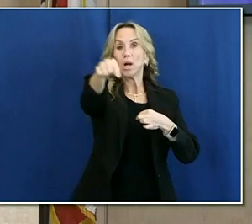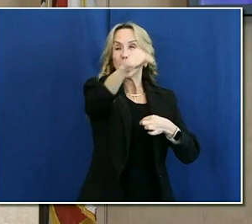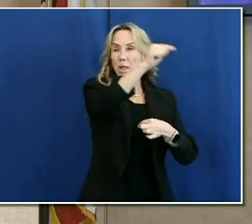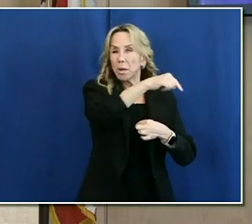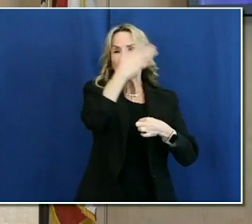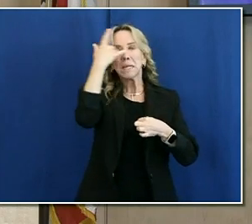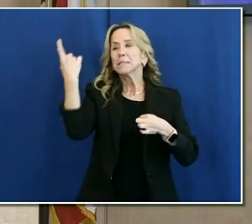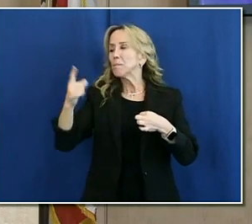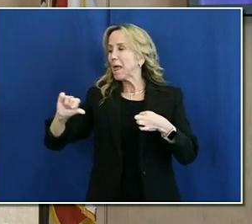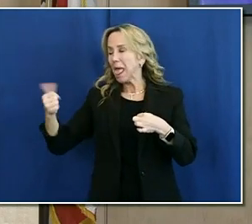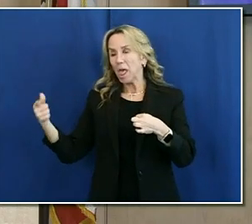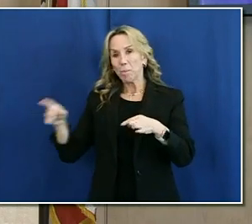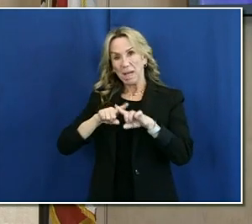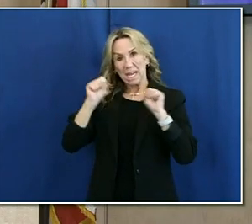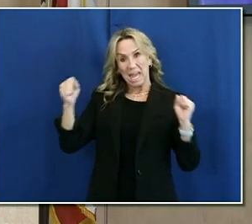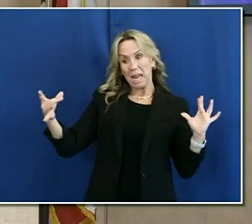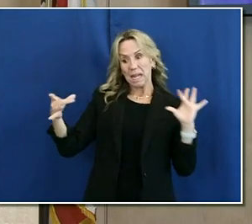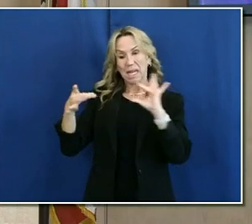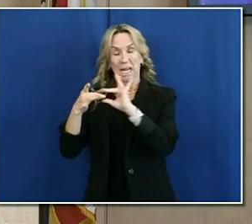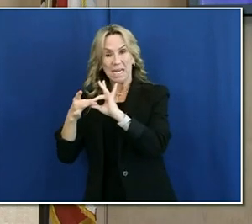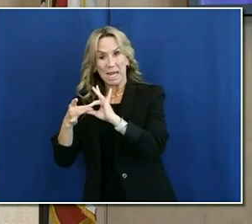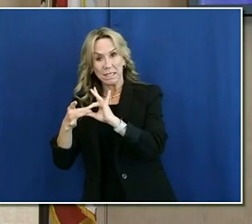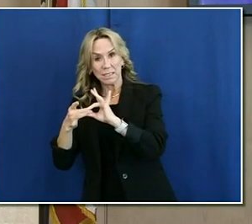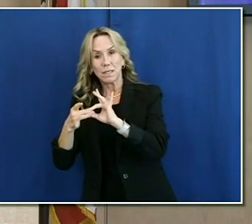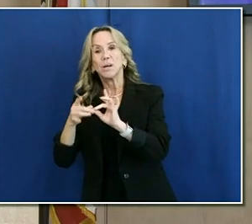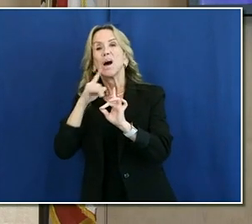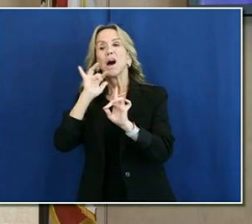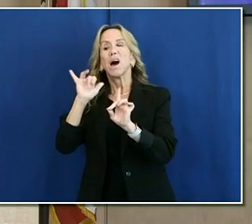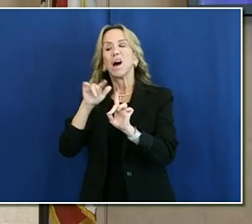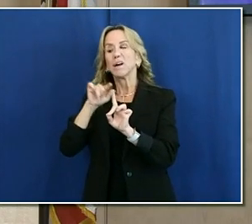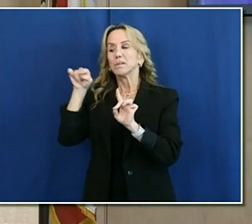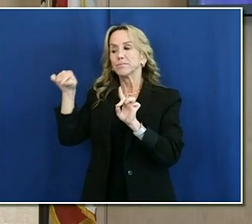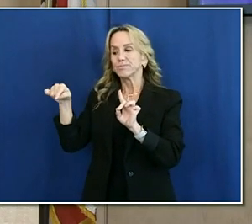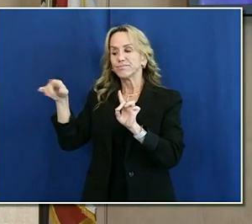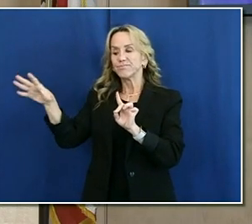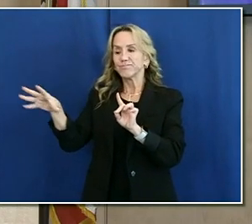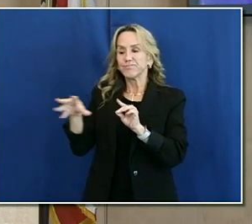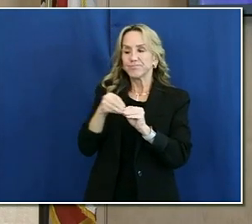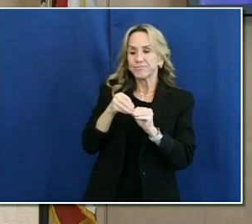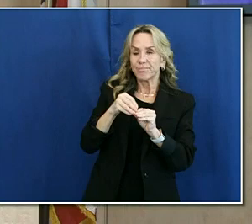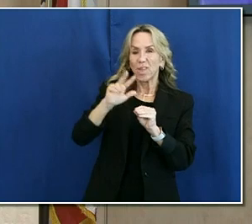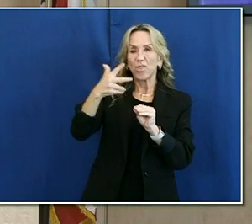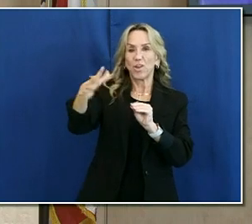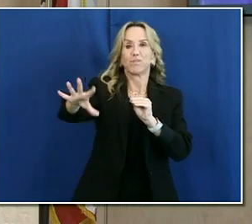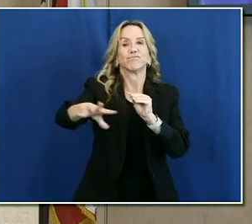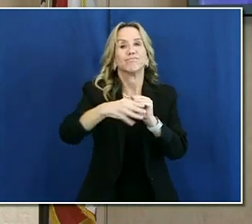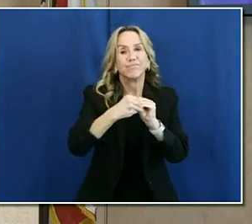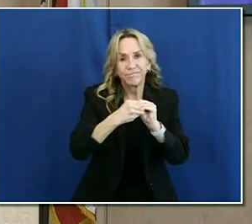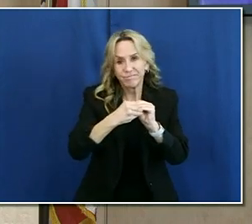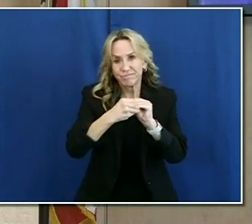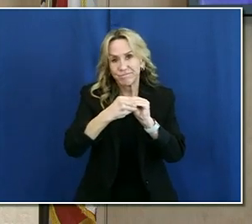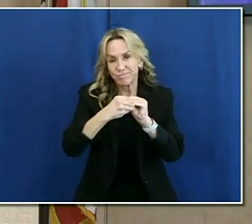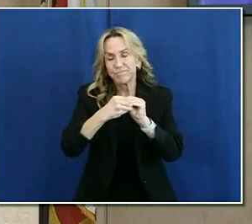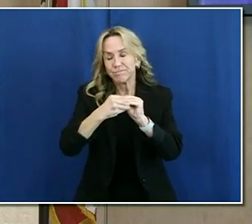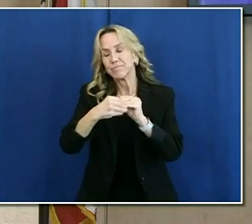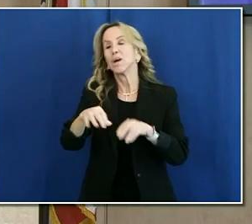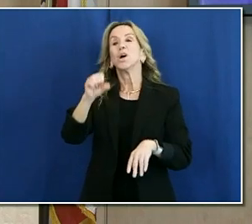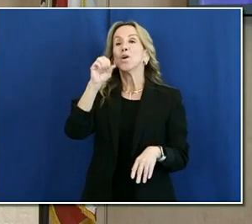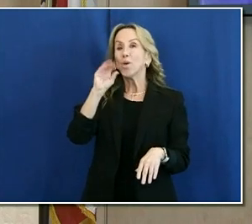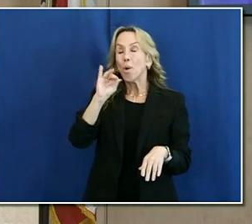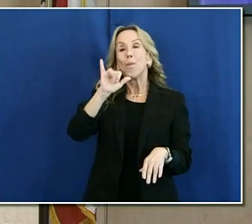other activities, then that's when you start to say, that's another one, and a second and a third. The example that I gave of